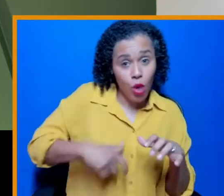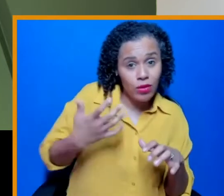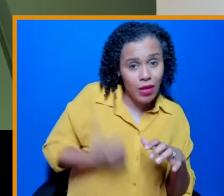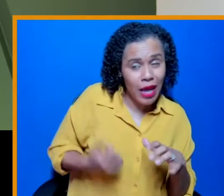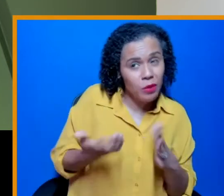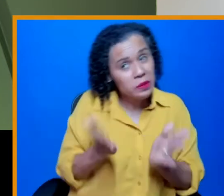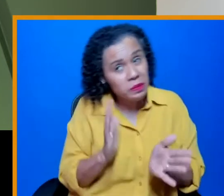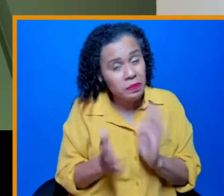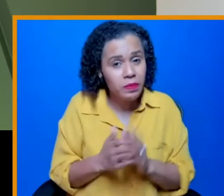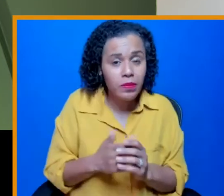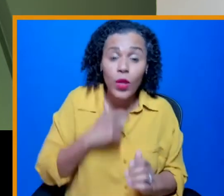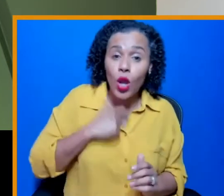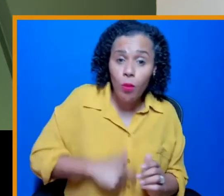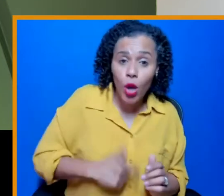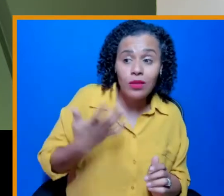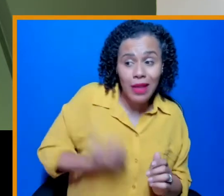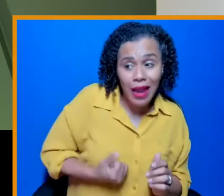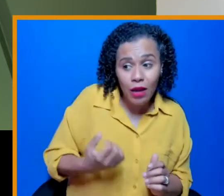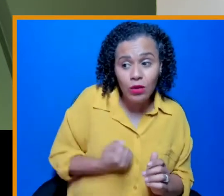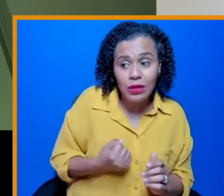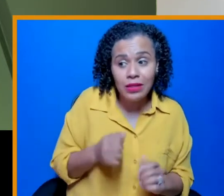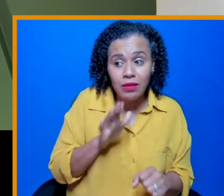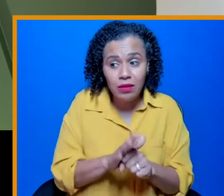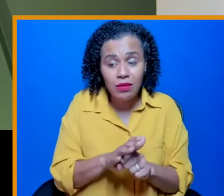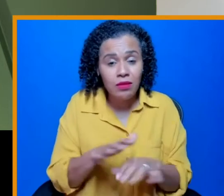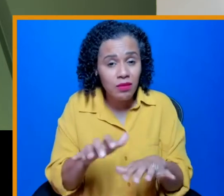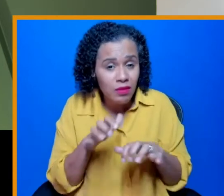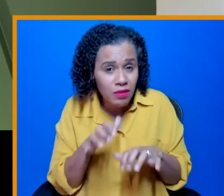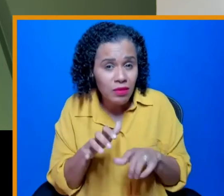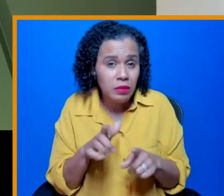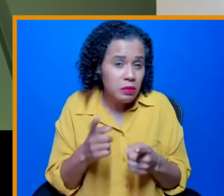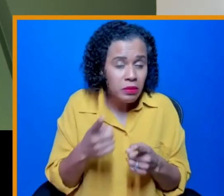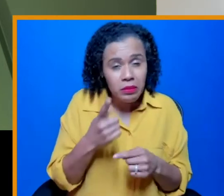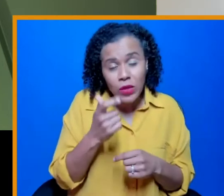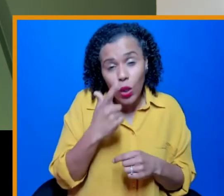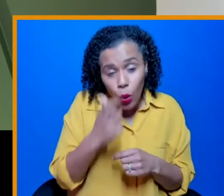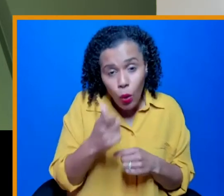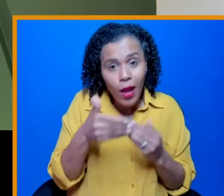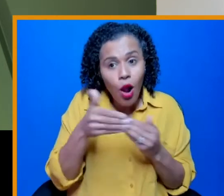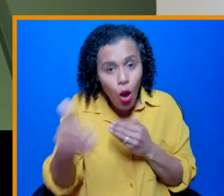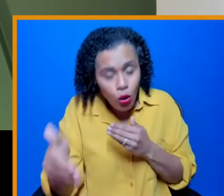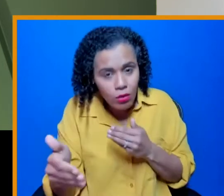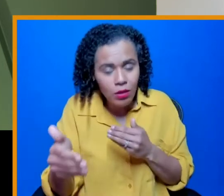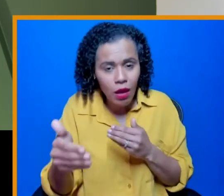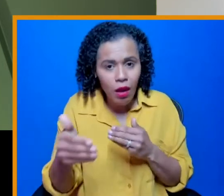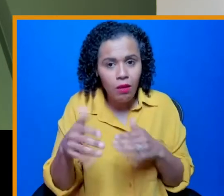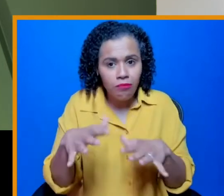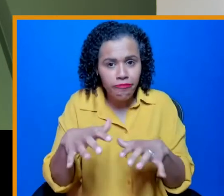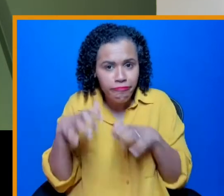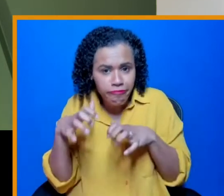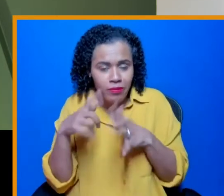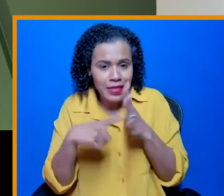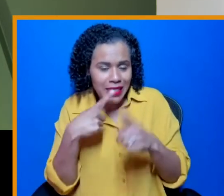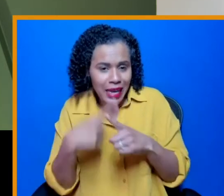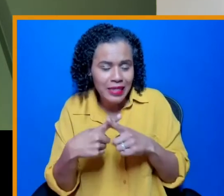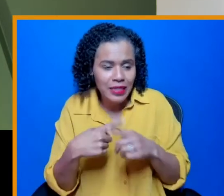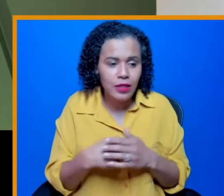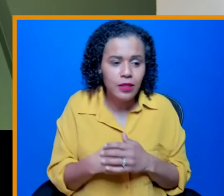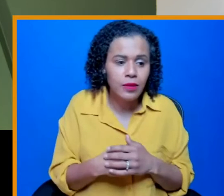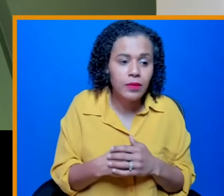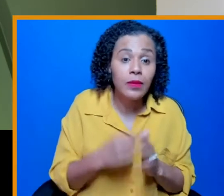the freeze on personal allowances would be an expensive long-term reduction in taxes, which mainly benefits the better off.